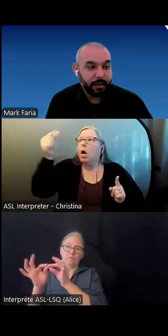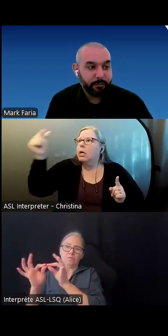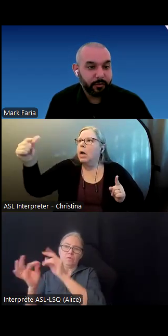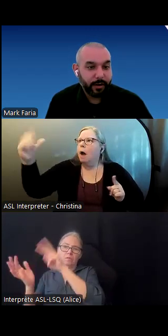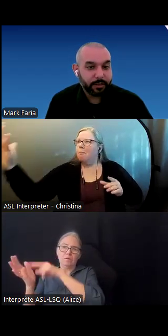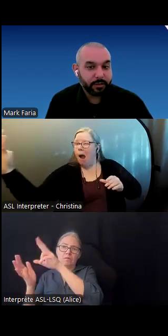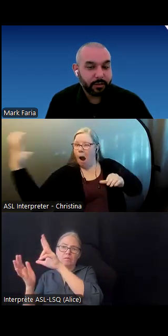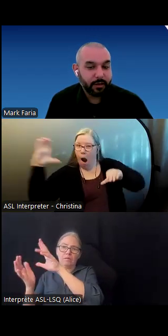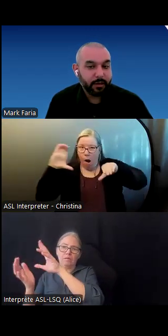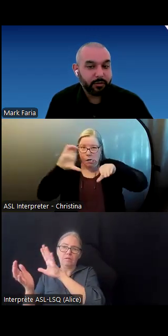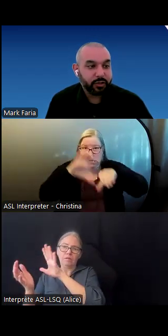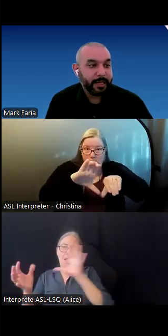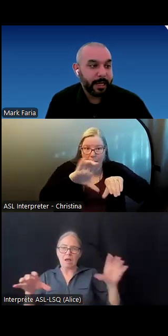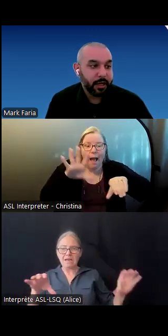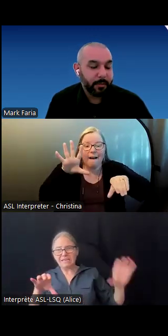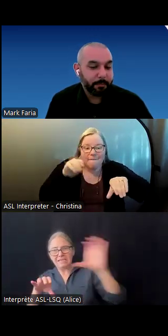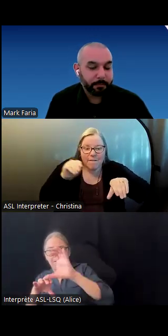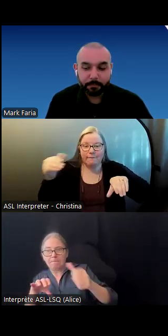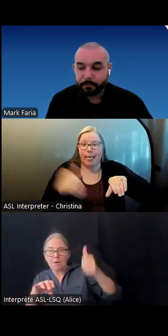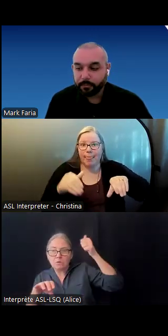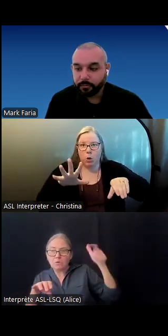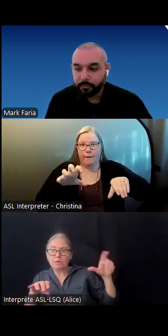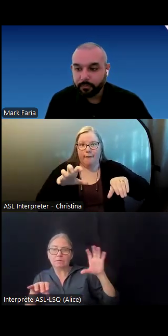$50,500 from the government in grants just by catching up.